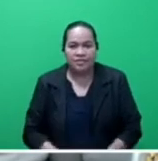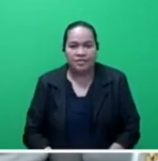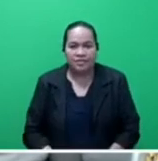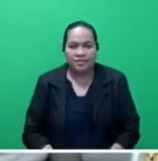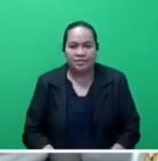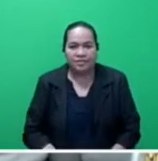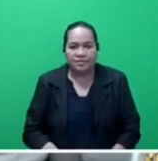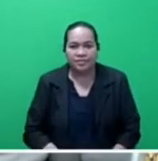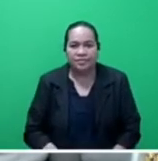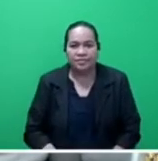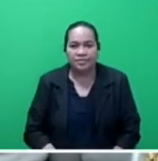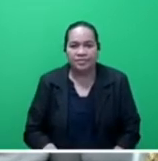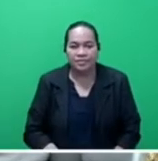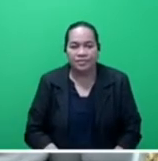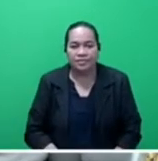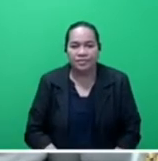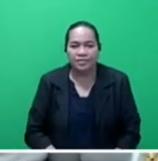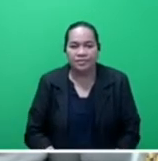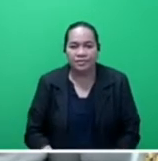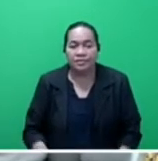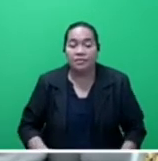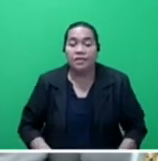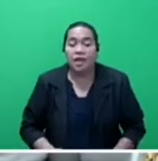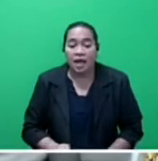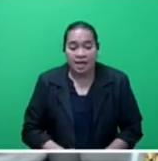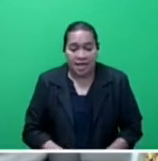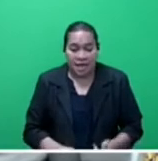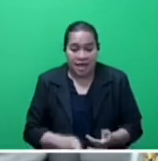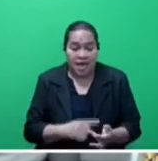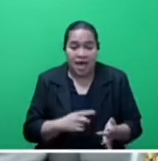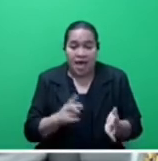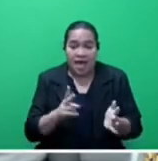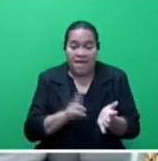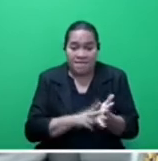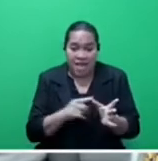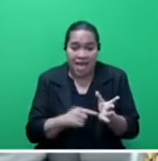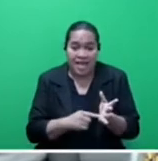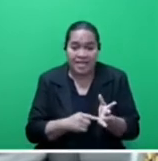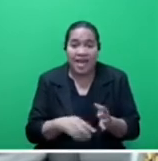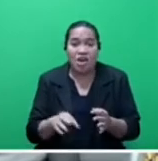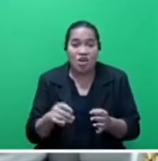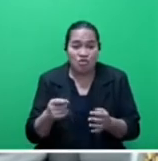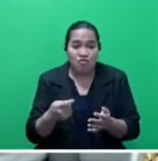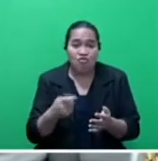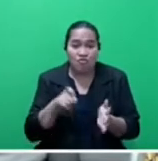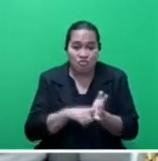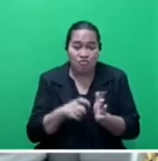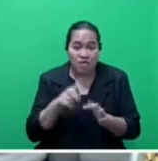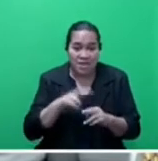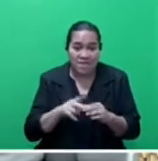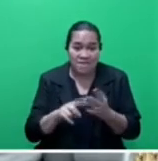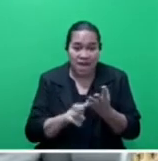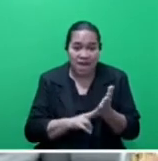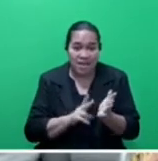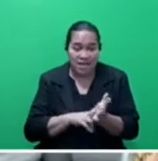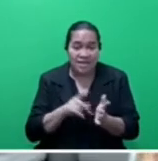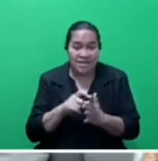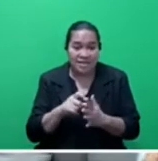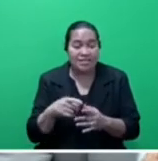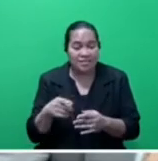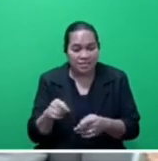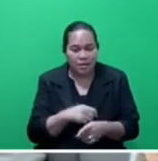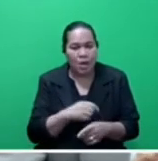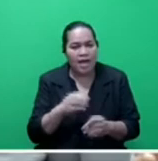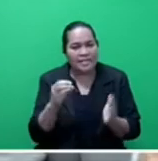And Honorable Speaker, the other one is the VAT refund for film producing production companies. Section 70C